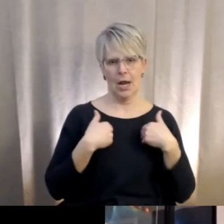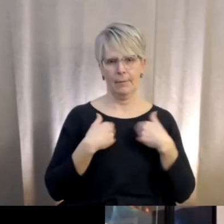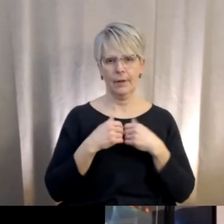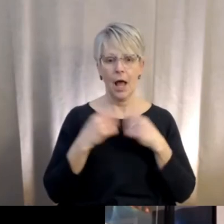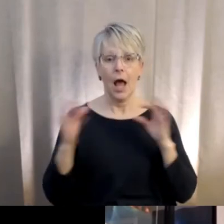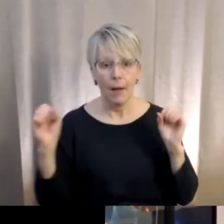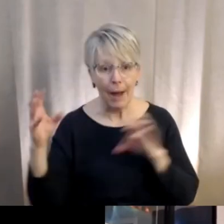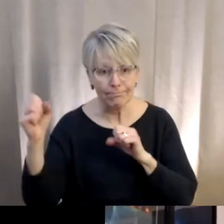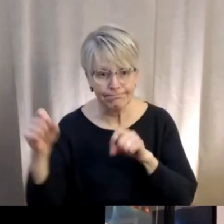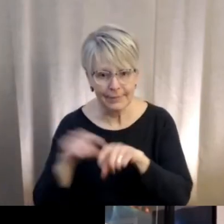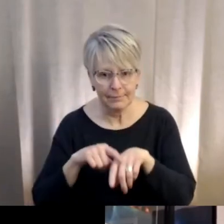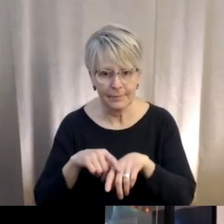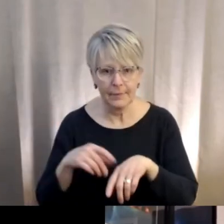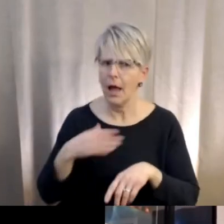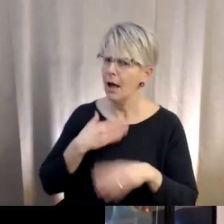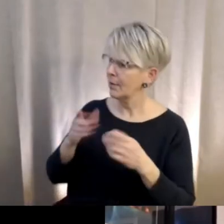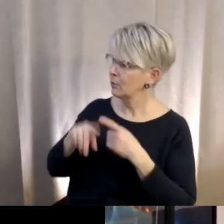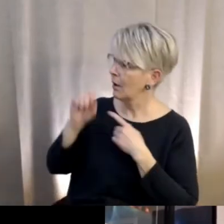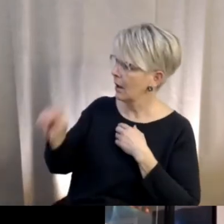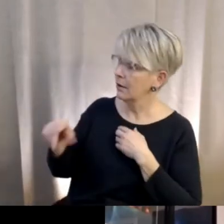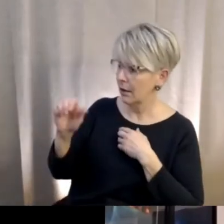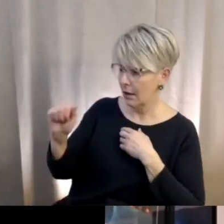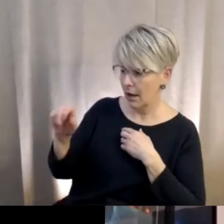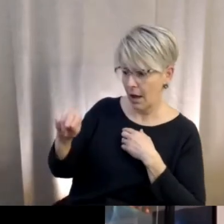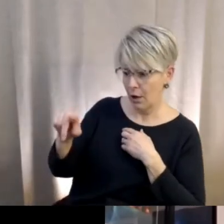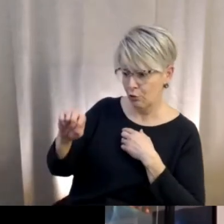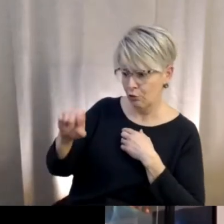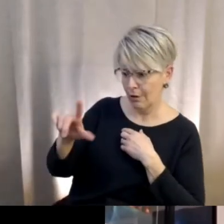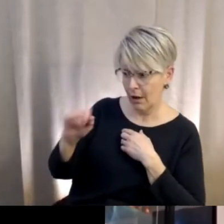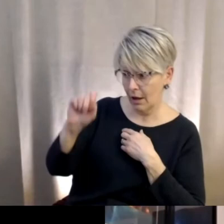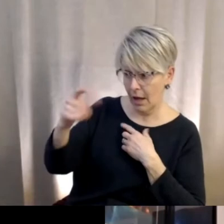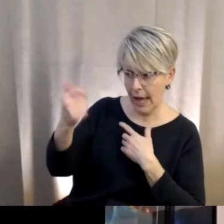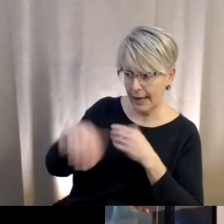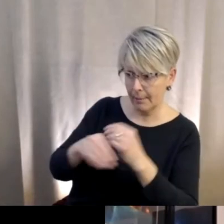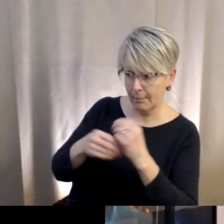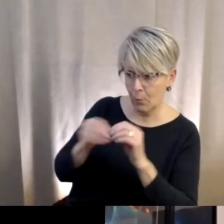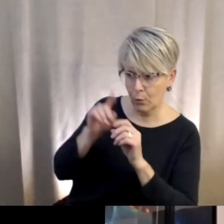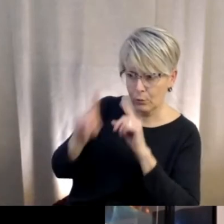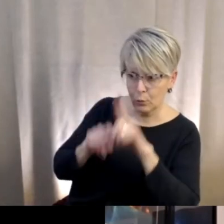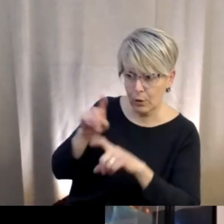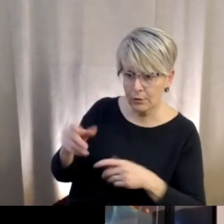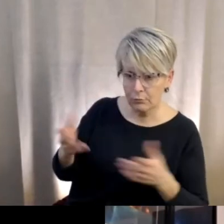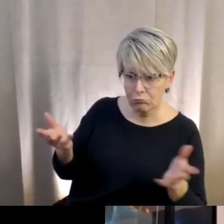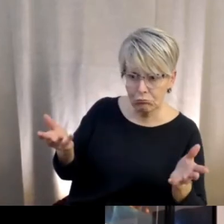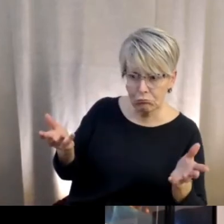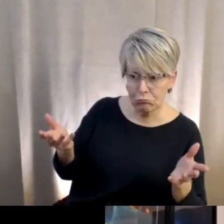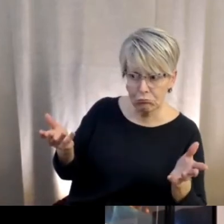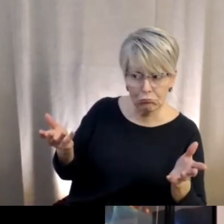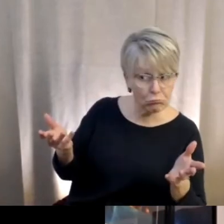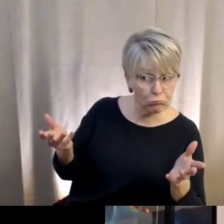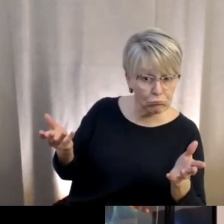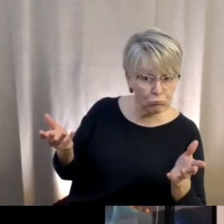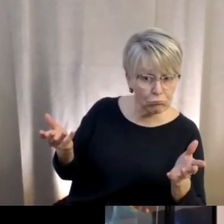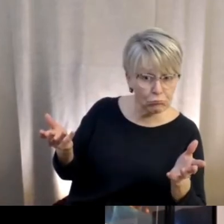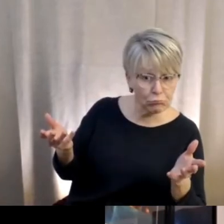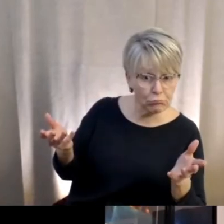I was just going to ask Angela if you had any follow-ups you wanted to ask or anything like that.